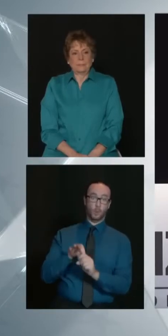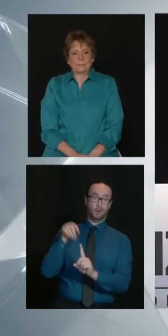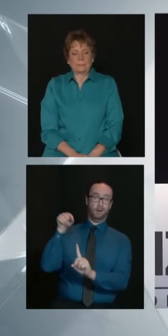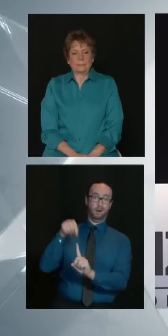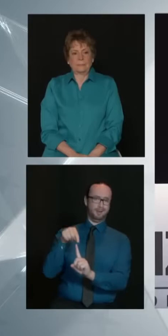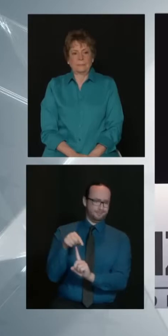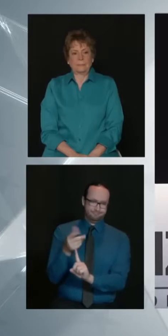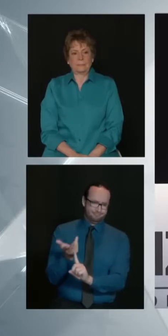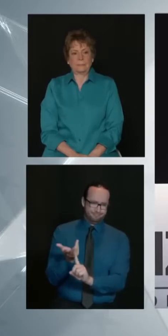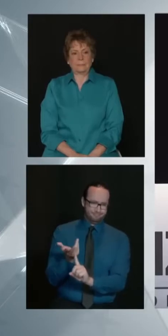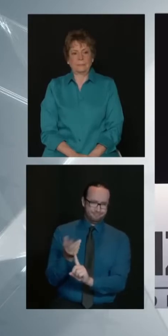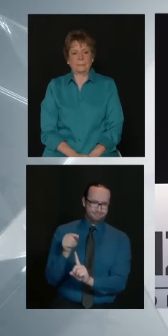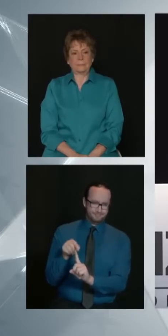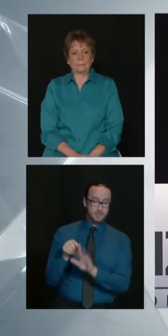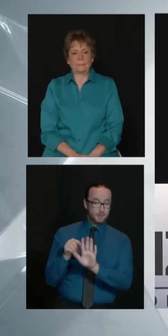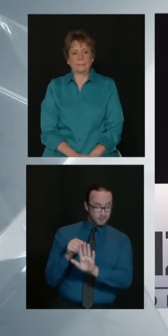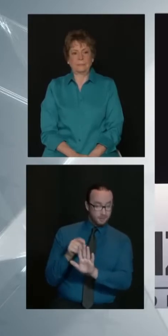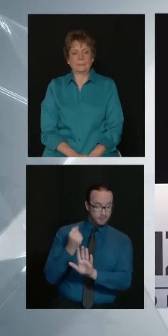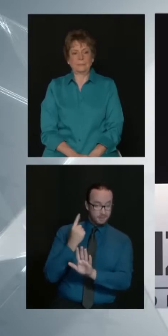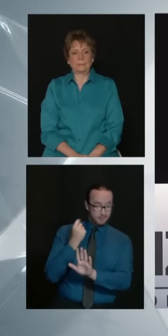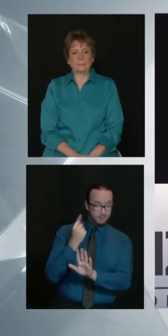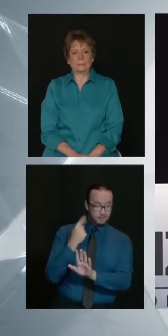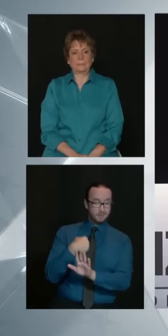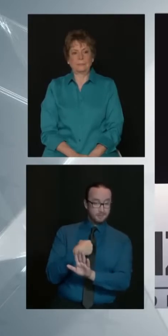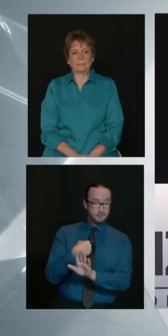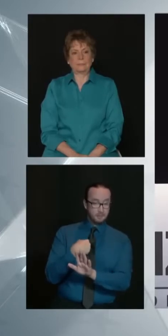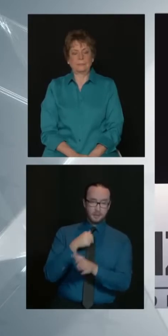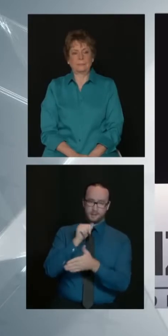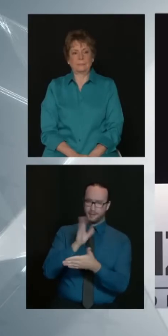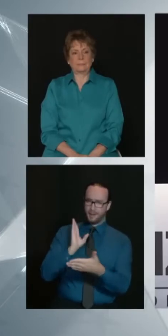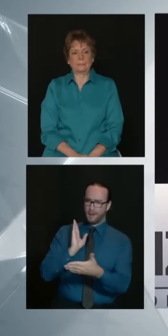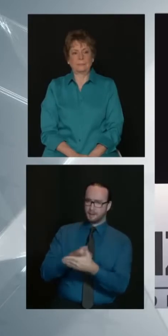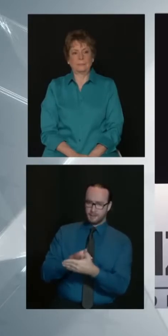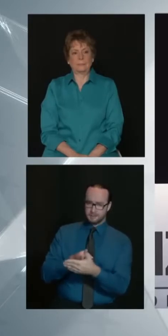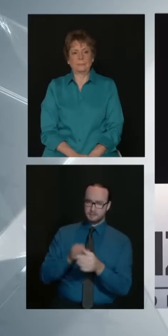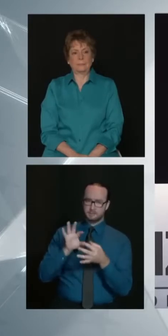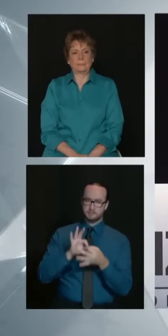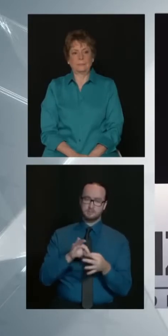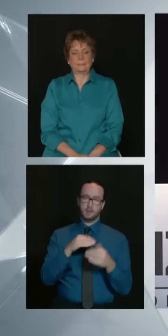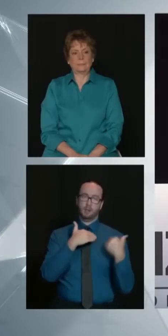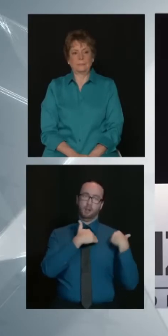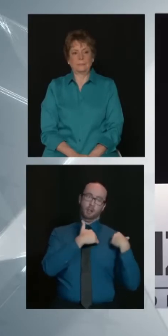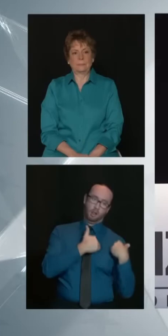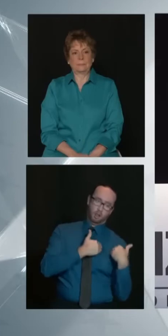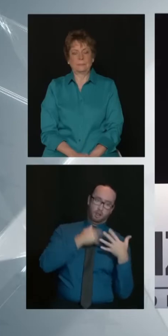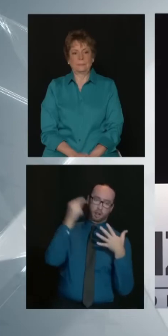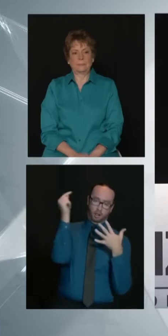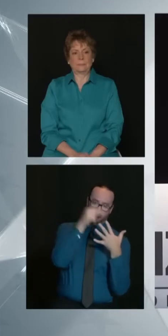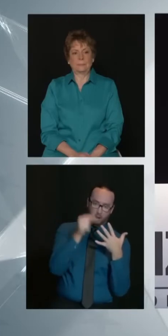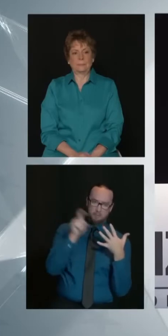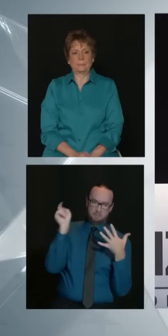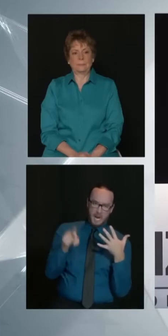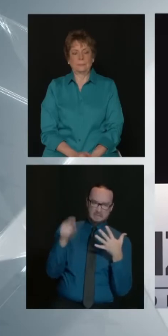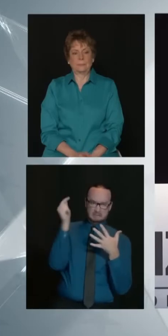against unduly burdensome requirements that are calculated to make it harder for people who should be allowed to vote to